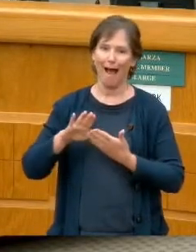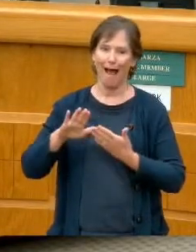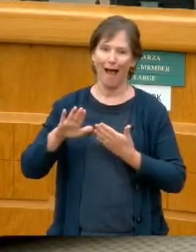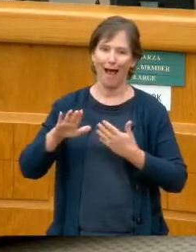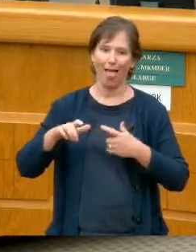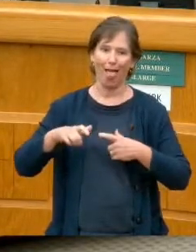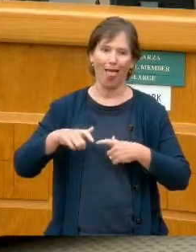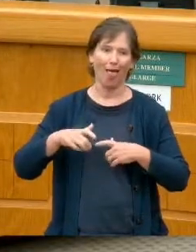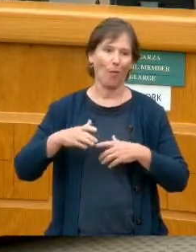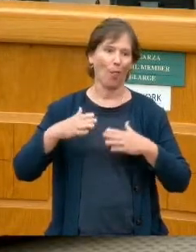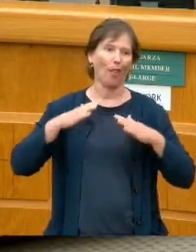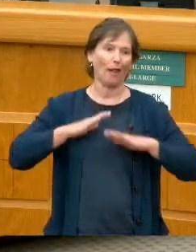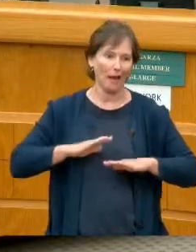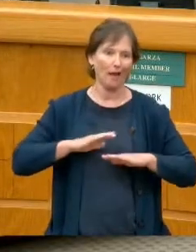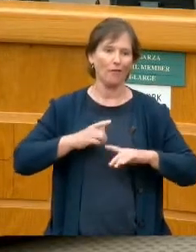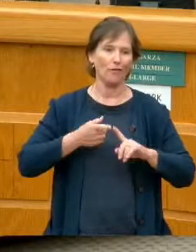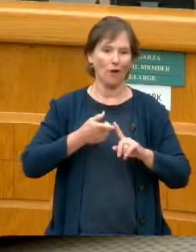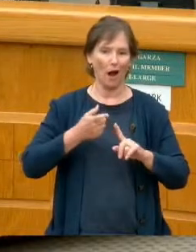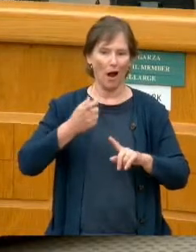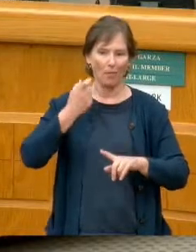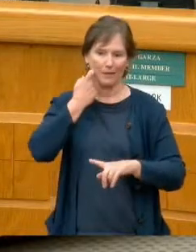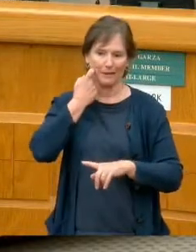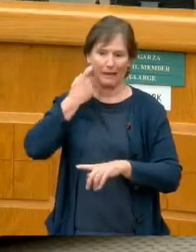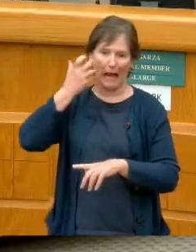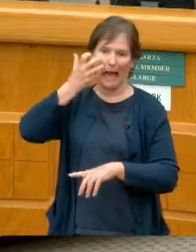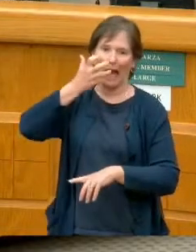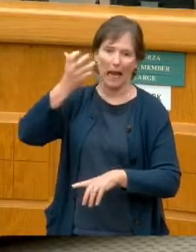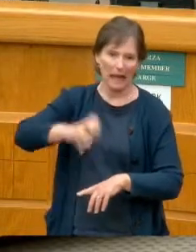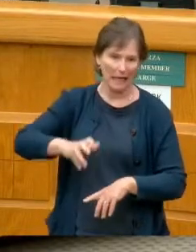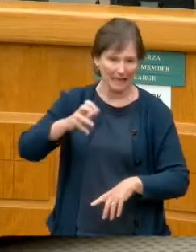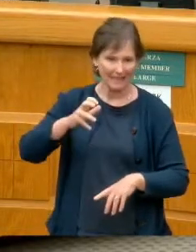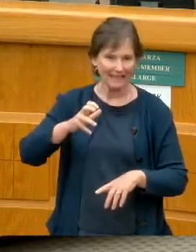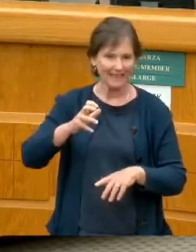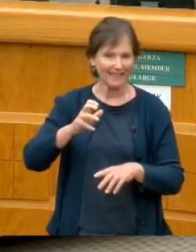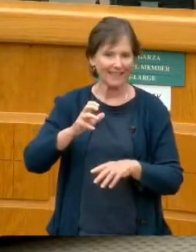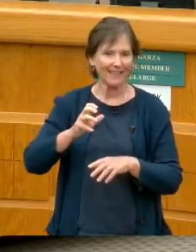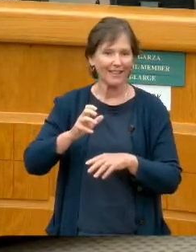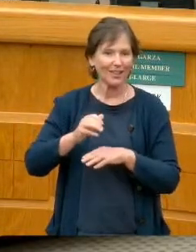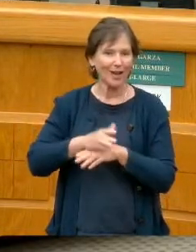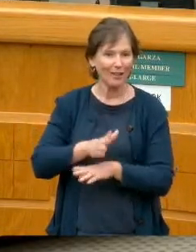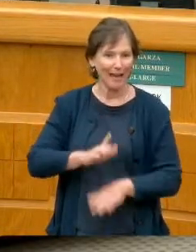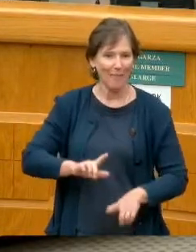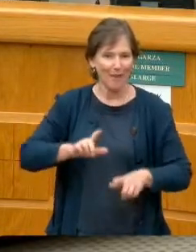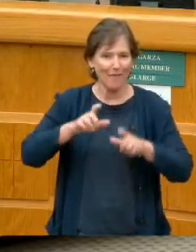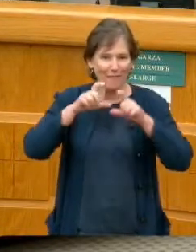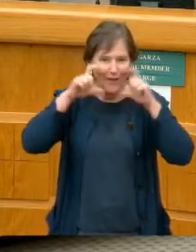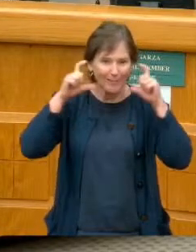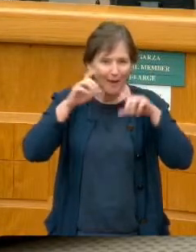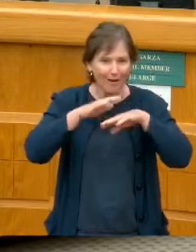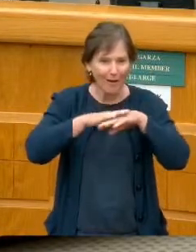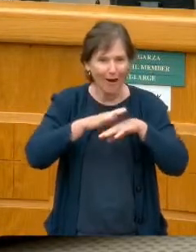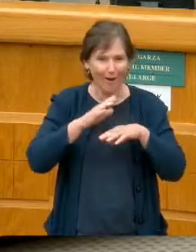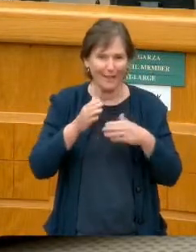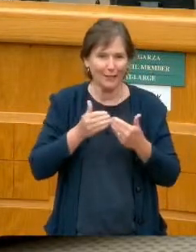too. So that makes it wearing a face mask a little easier. But we'll call